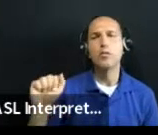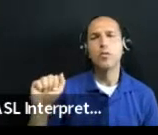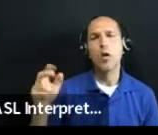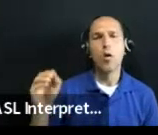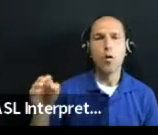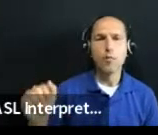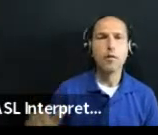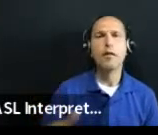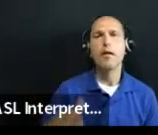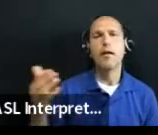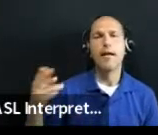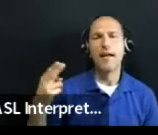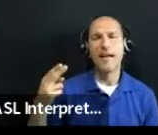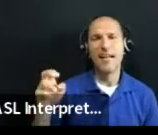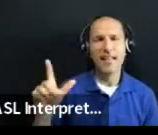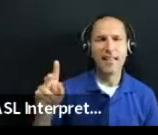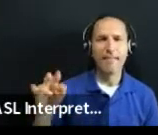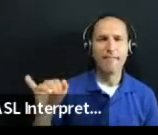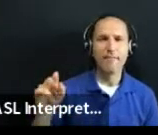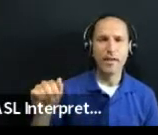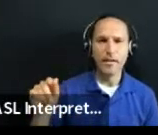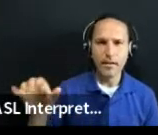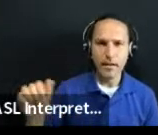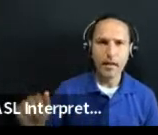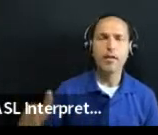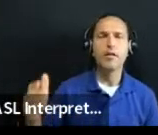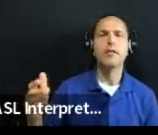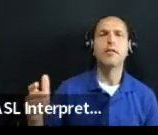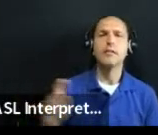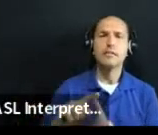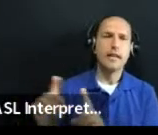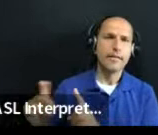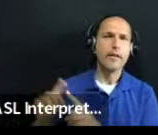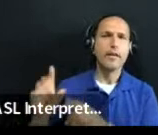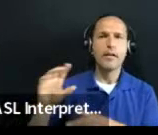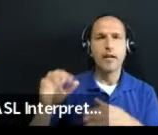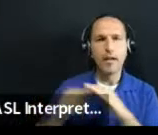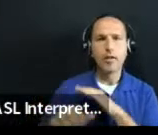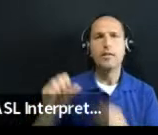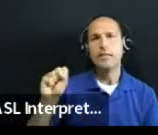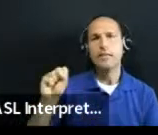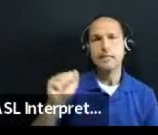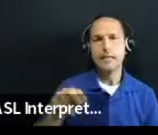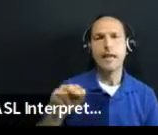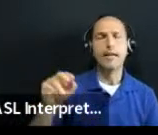but there's many other fonts in the sans serif family.